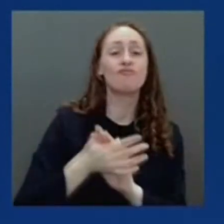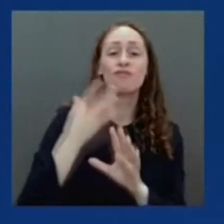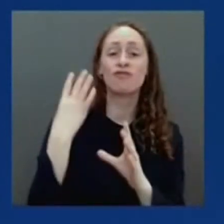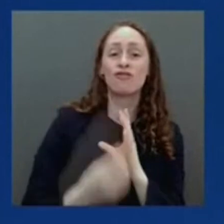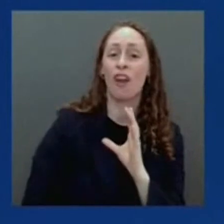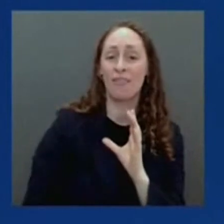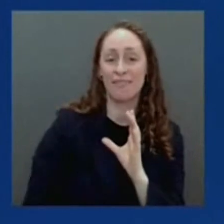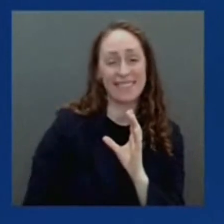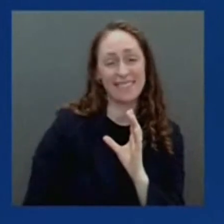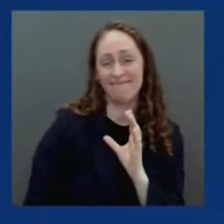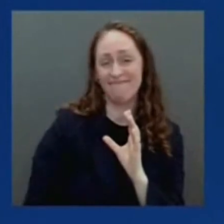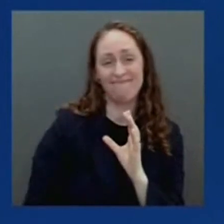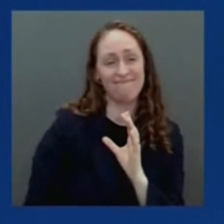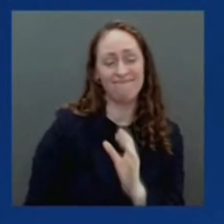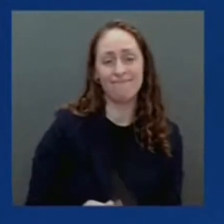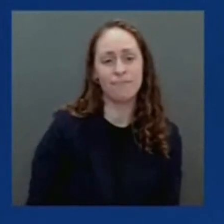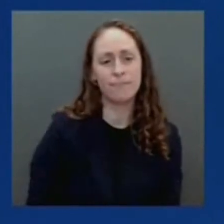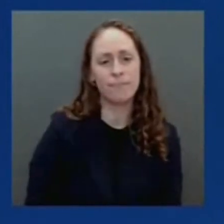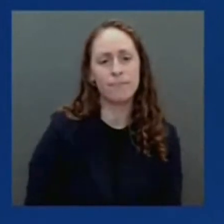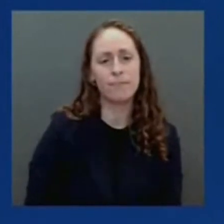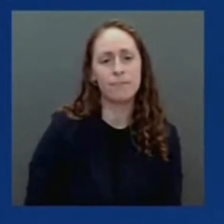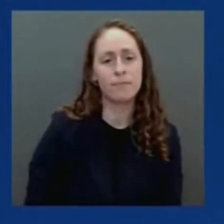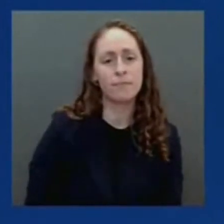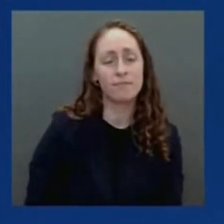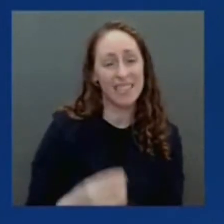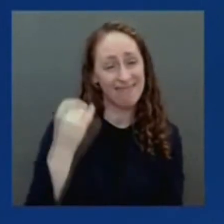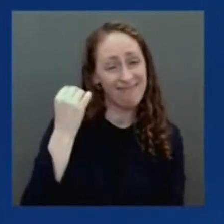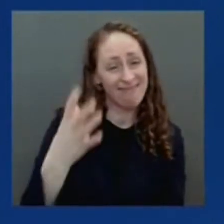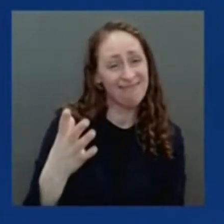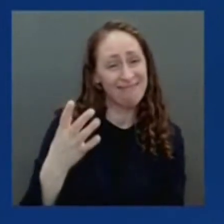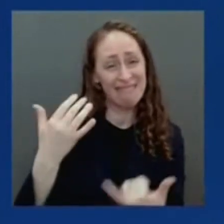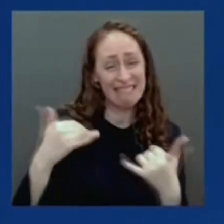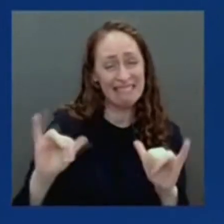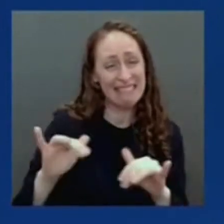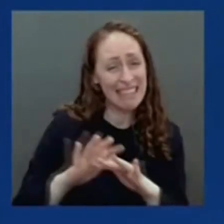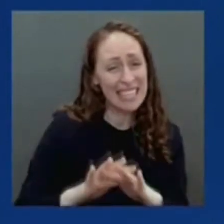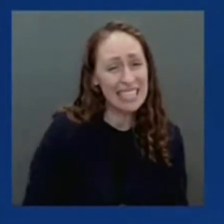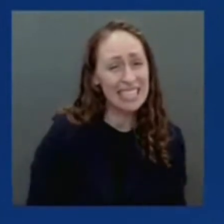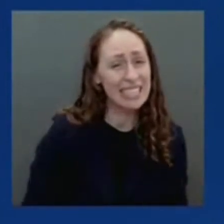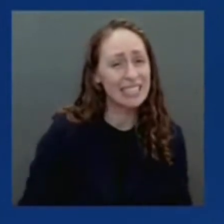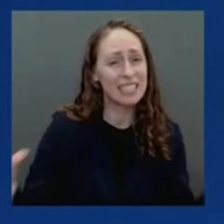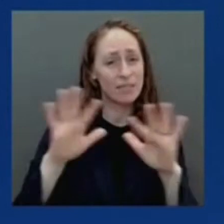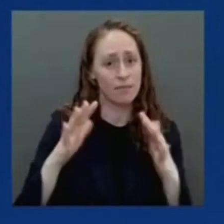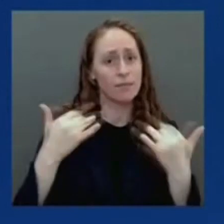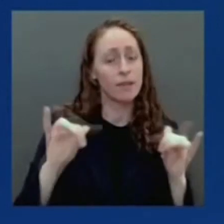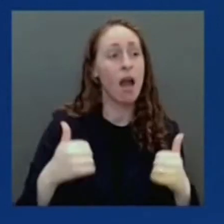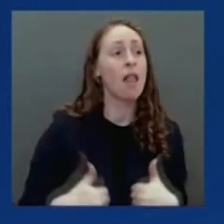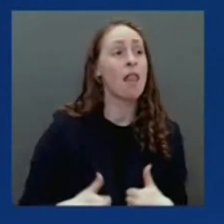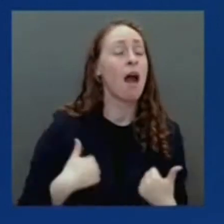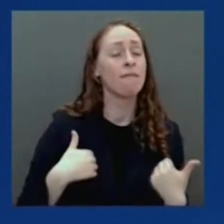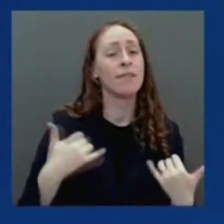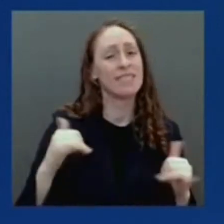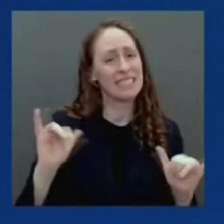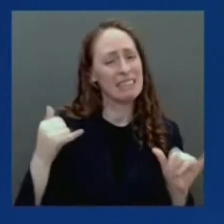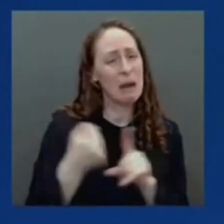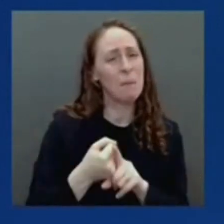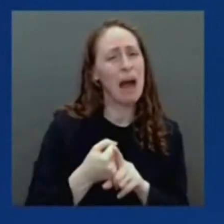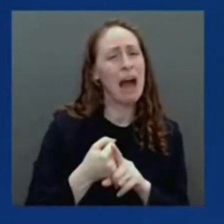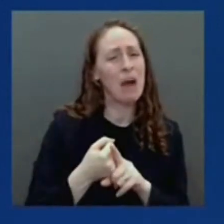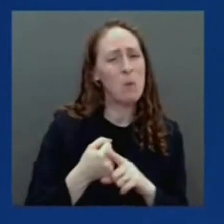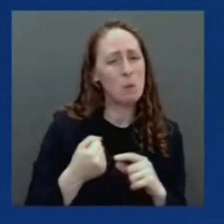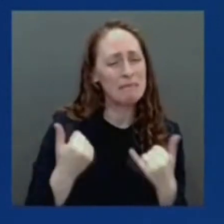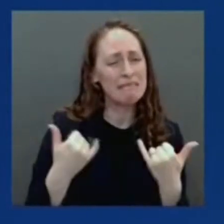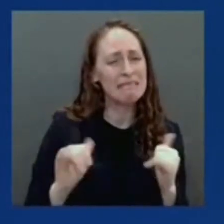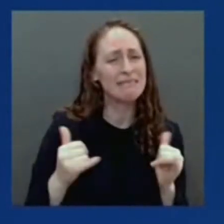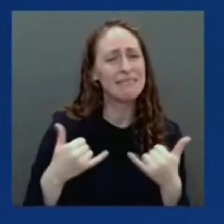do and dramatically influences our lives. We believe we will get there. We can't guarantee that there will not